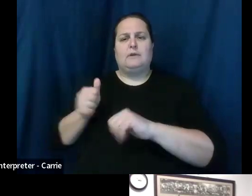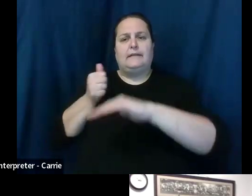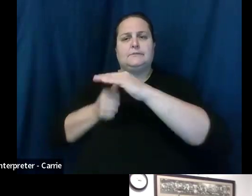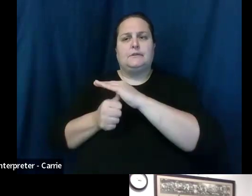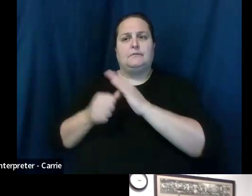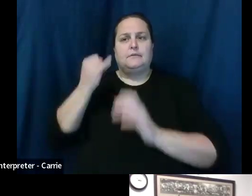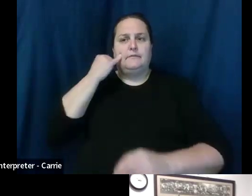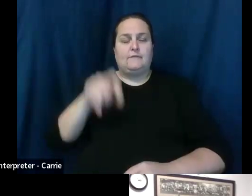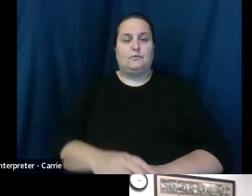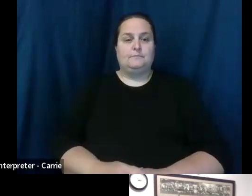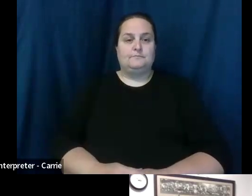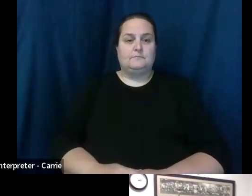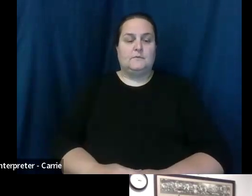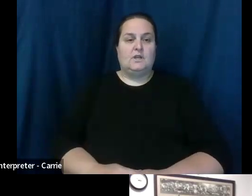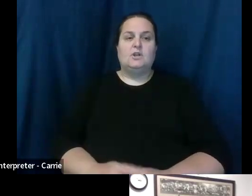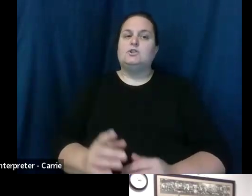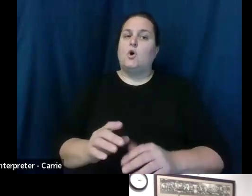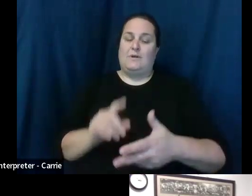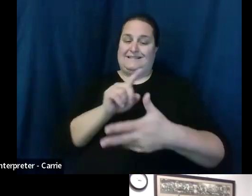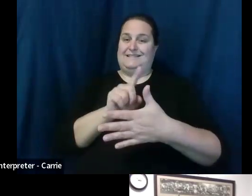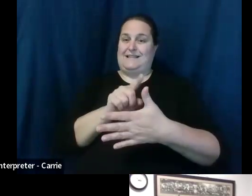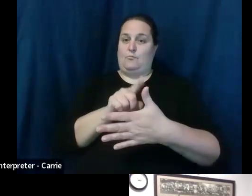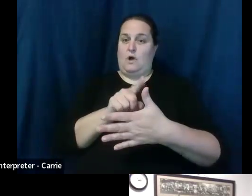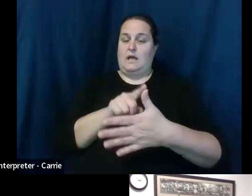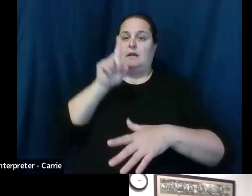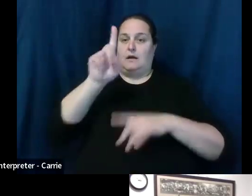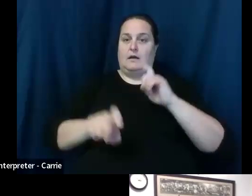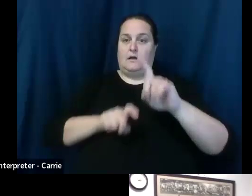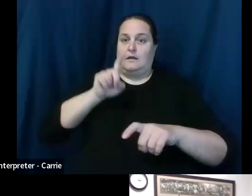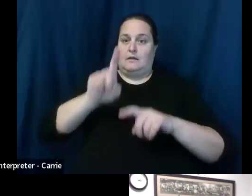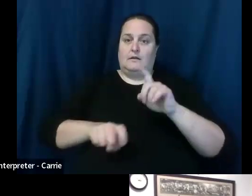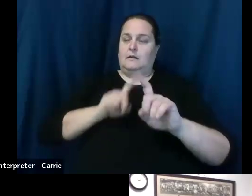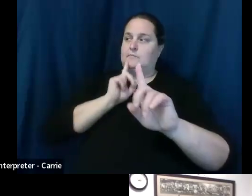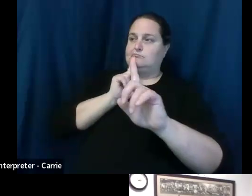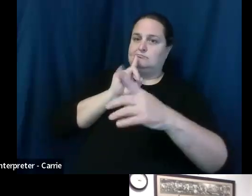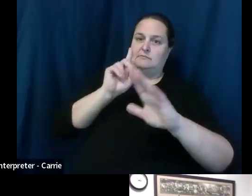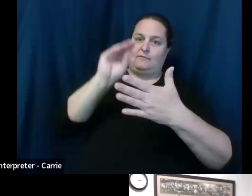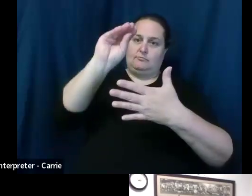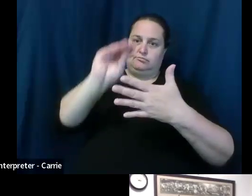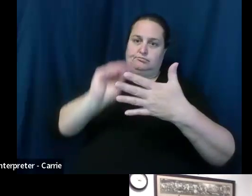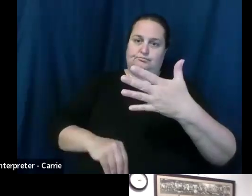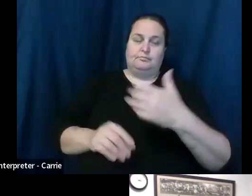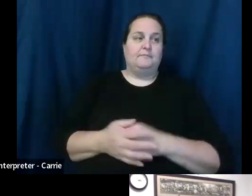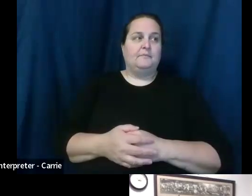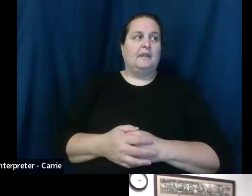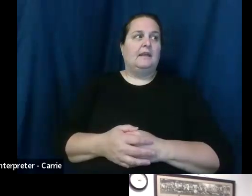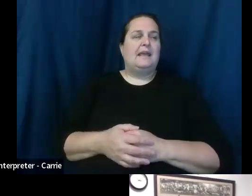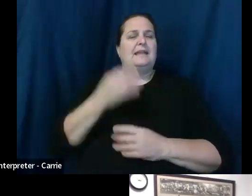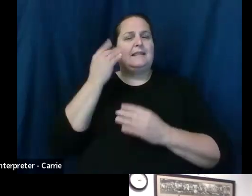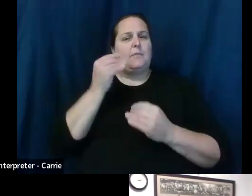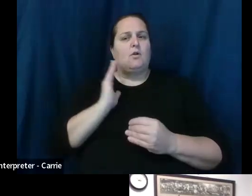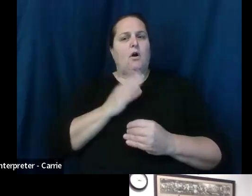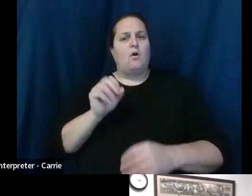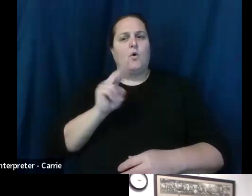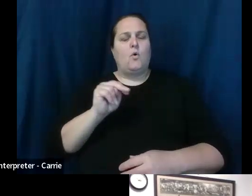so the first step is all about asking us those questions and also thinking about our own personal abilities and